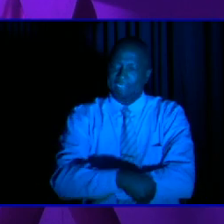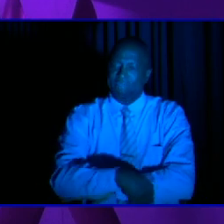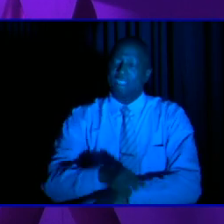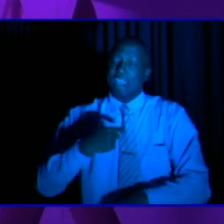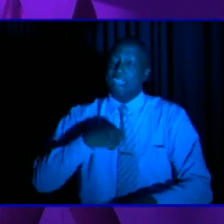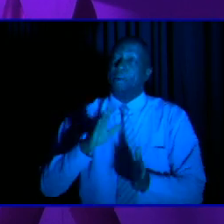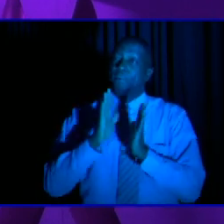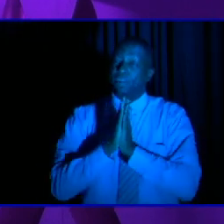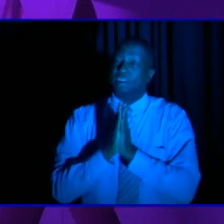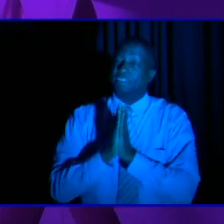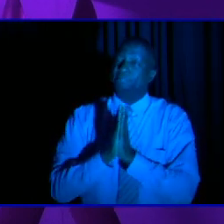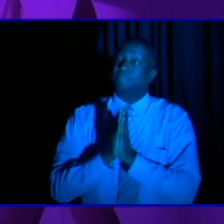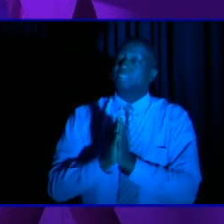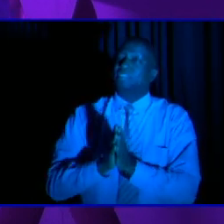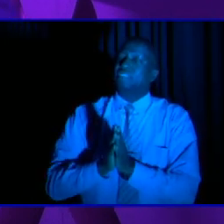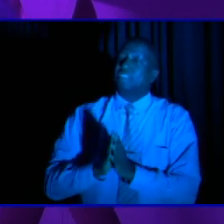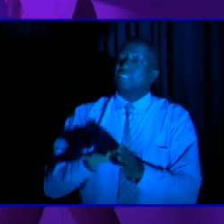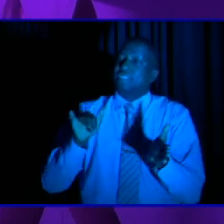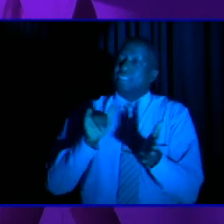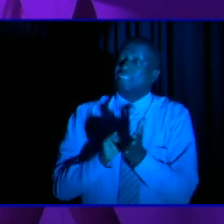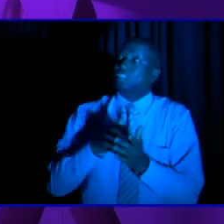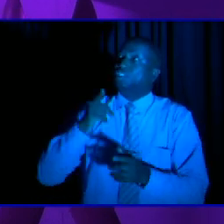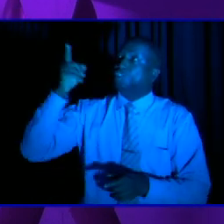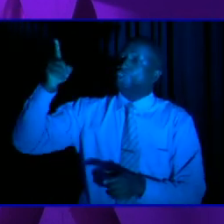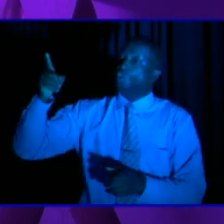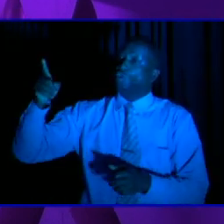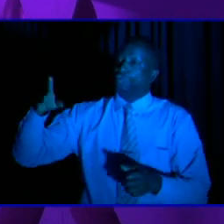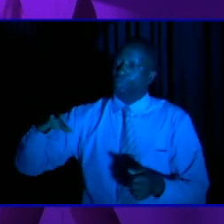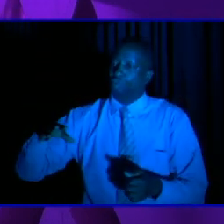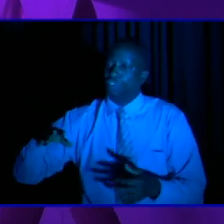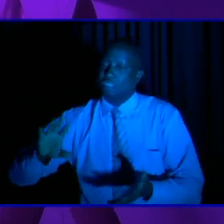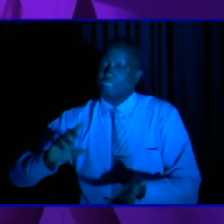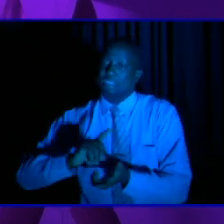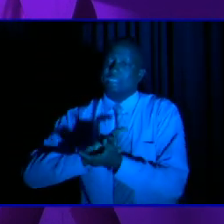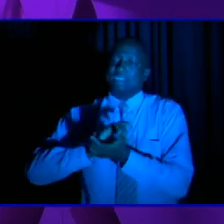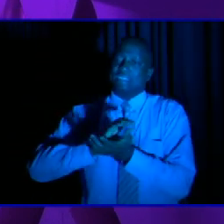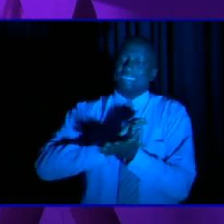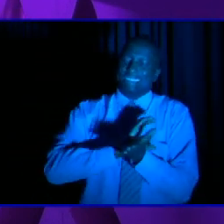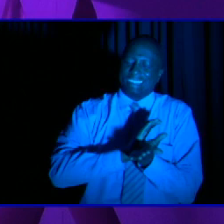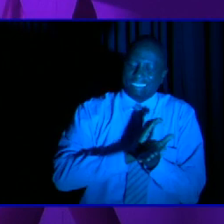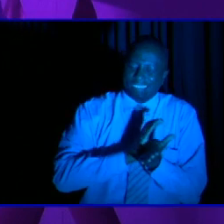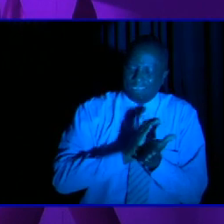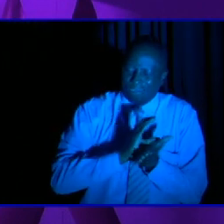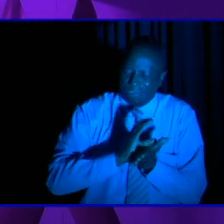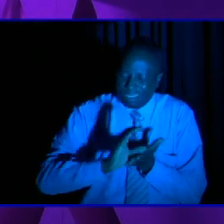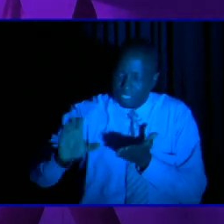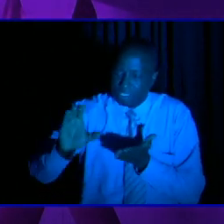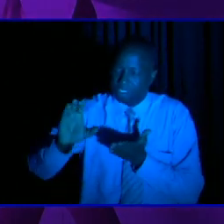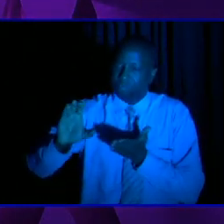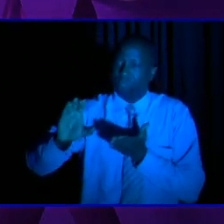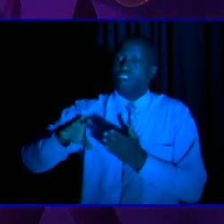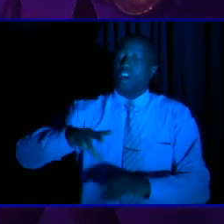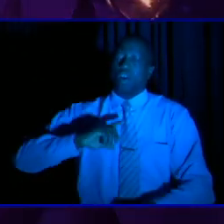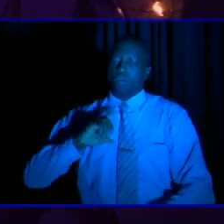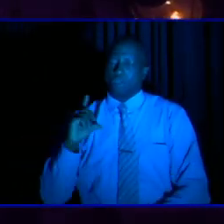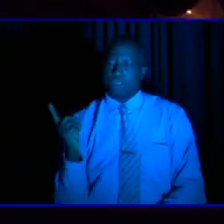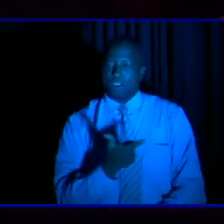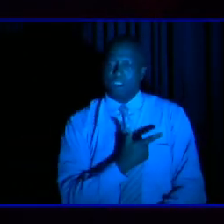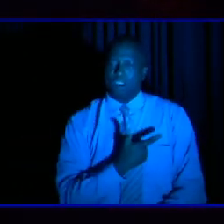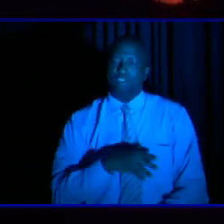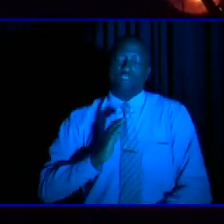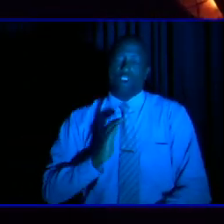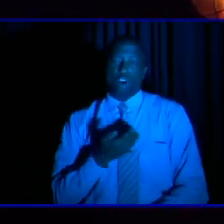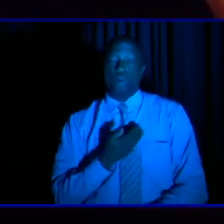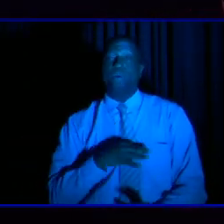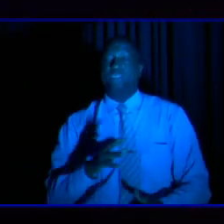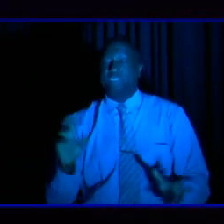pray and I ask that you may strip us of all spiritual laziness, that you may strip us